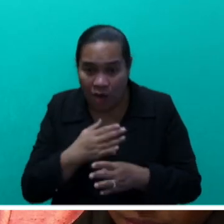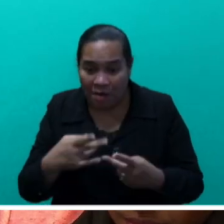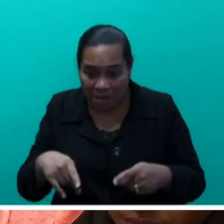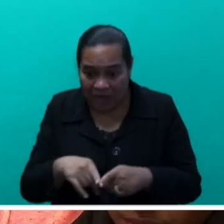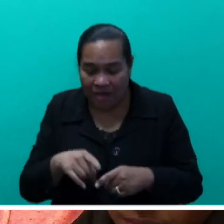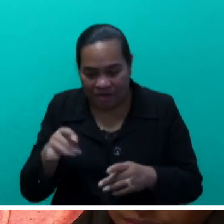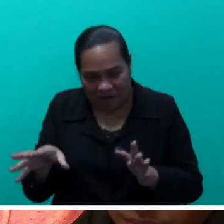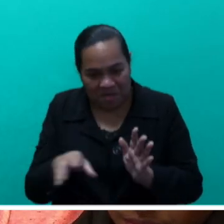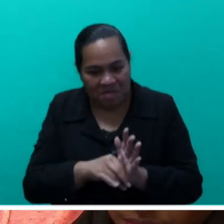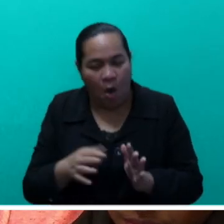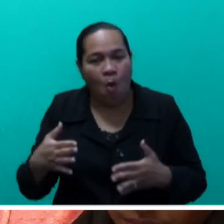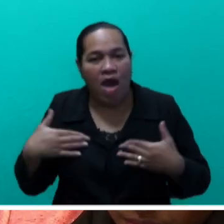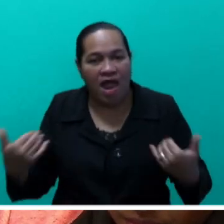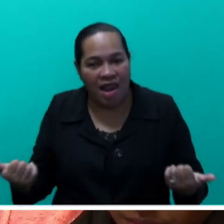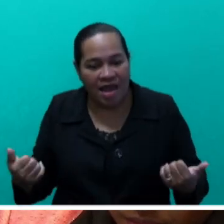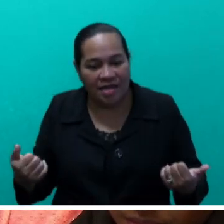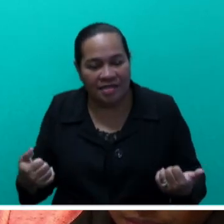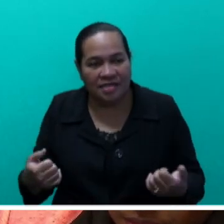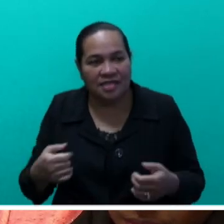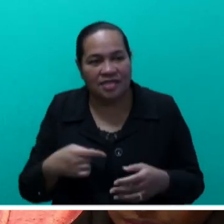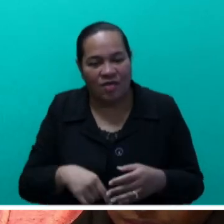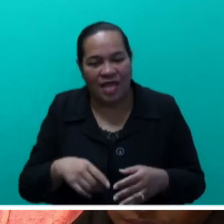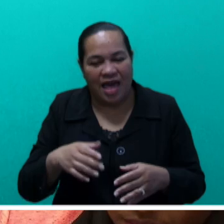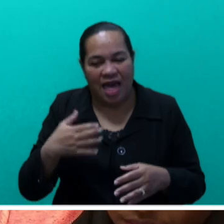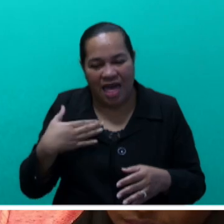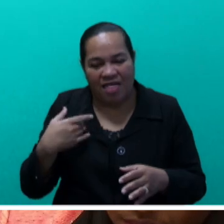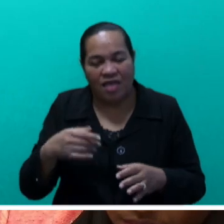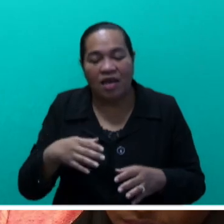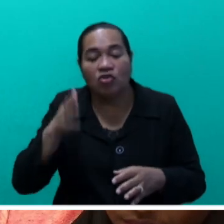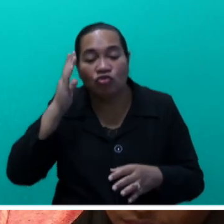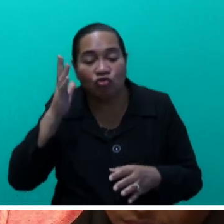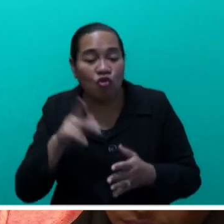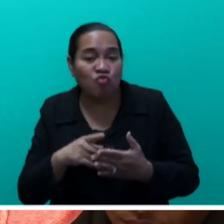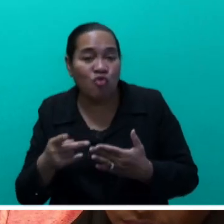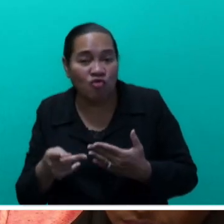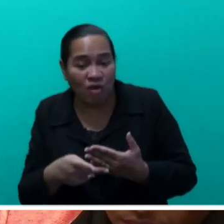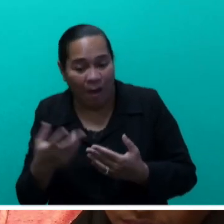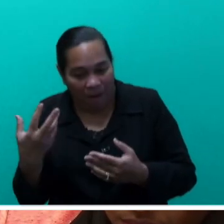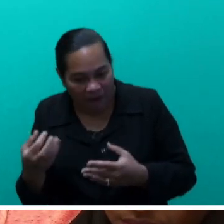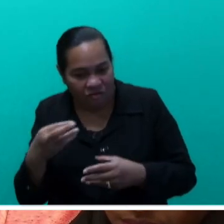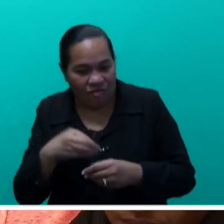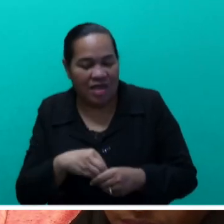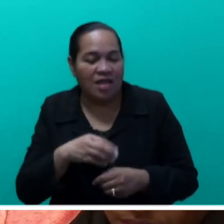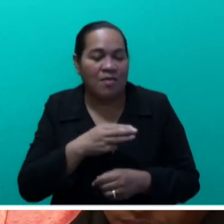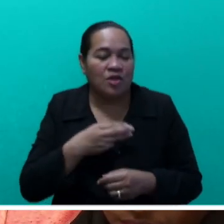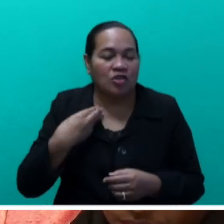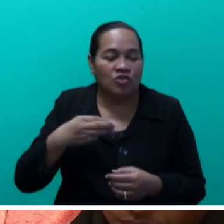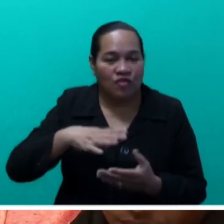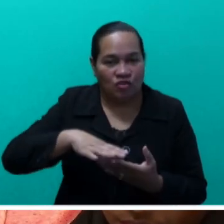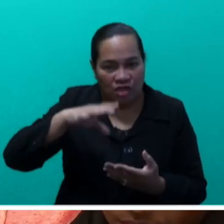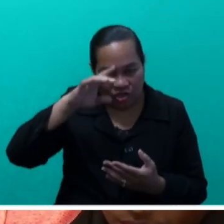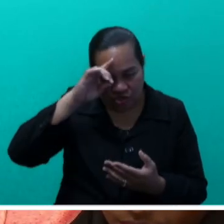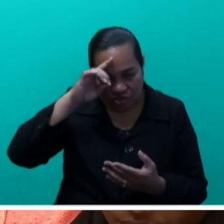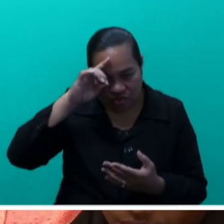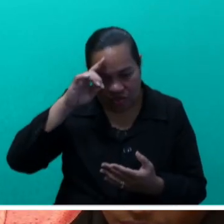Wednesdays, our school health policy, and health-promoting school program within the Ministry of Education, and our current effort